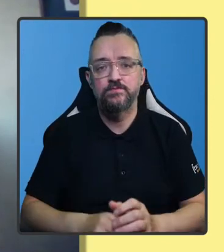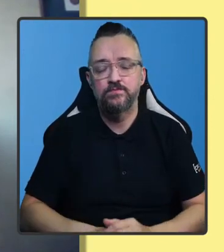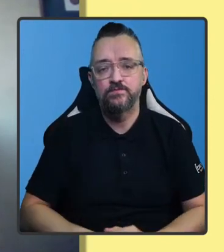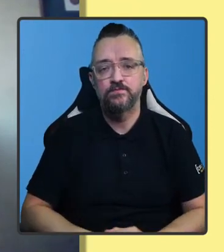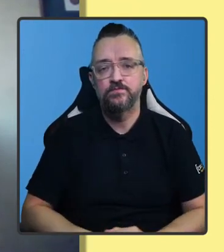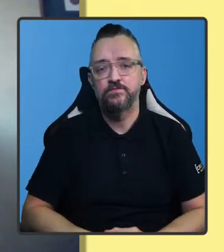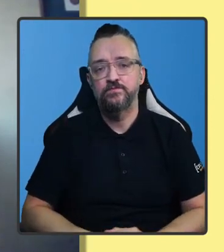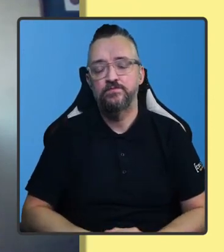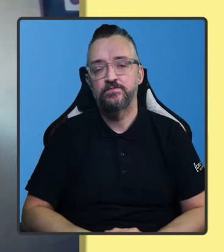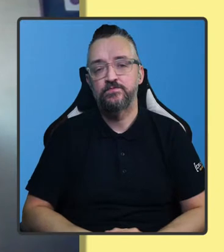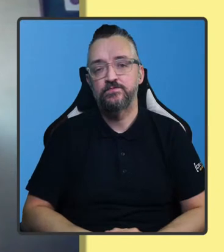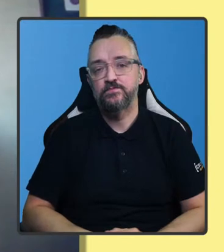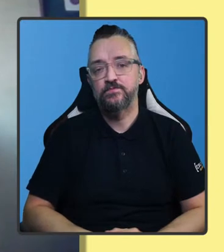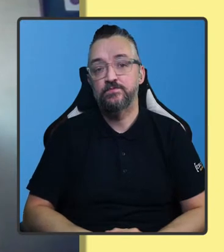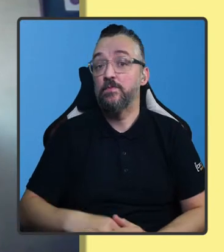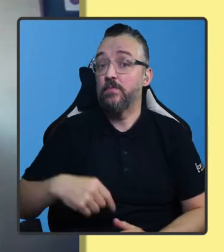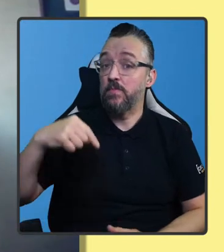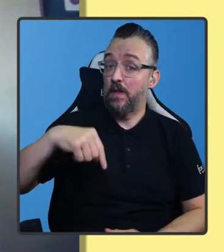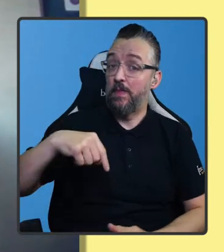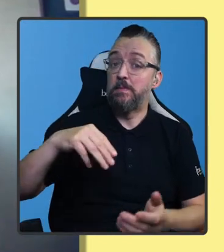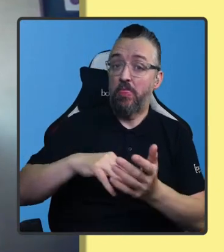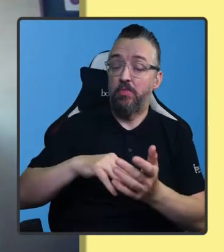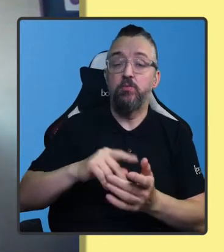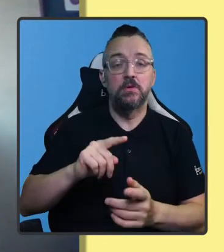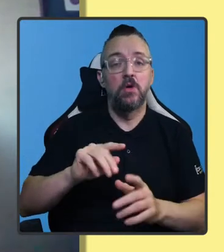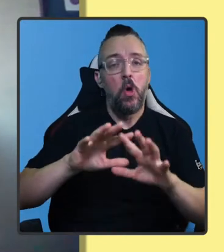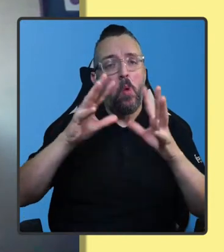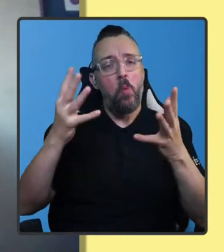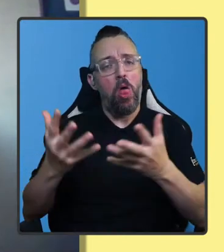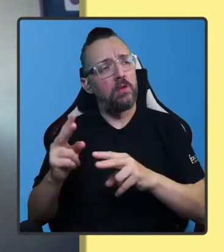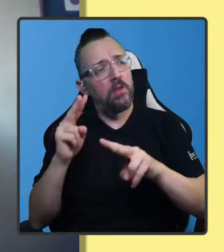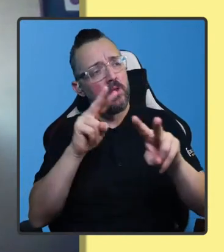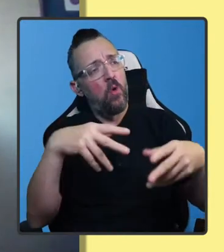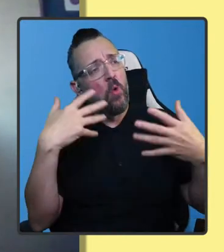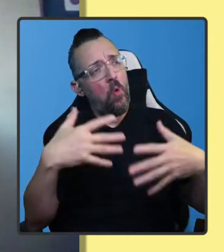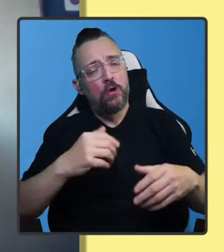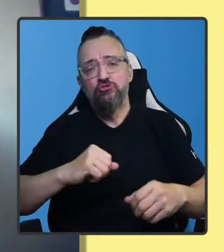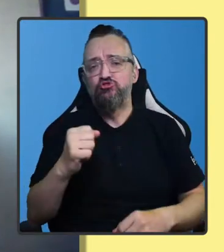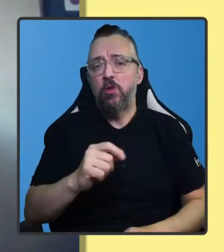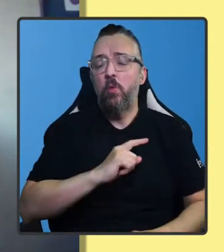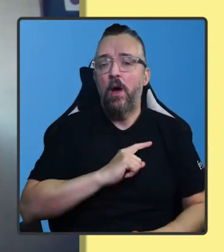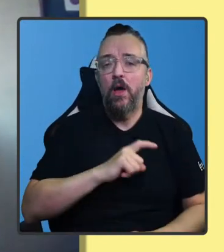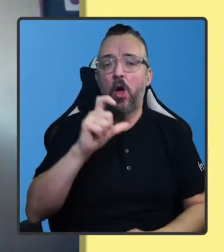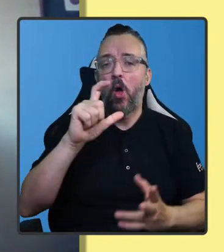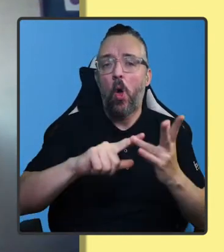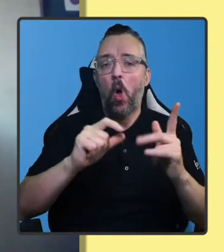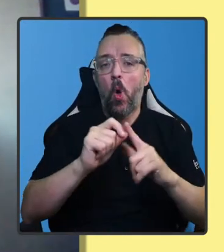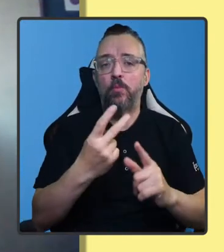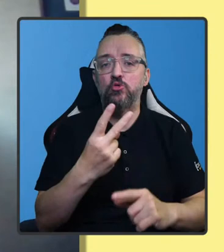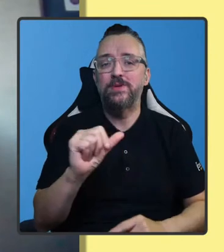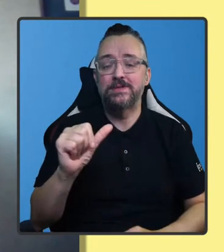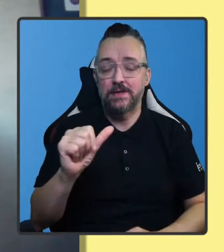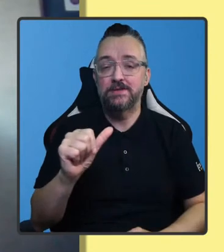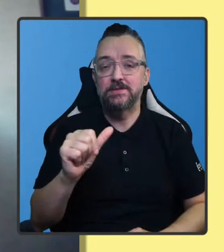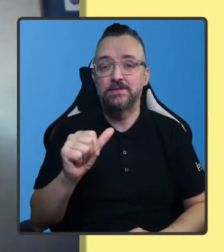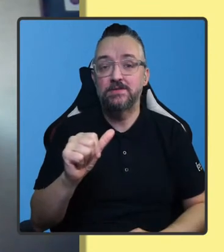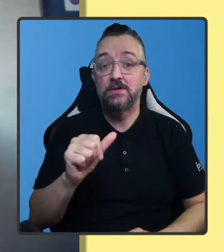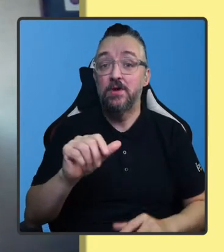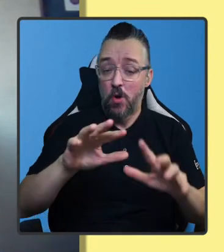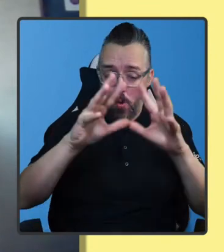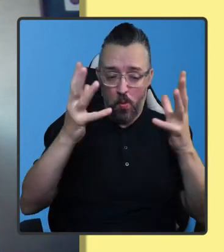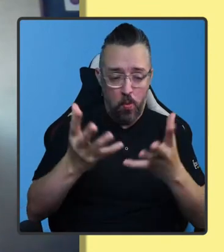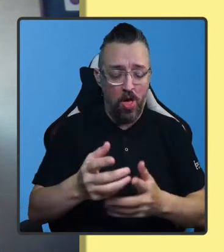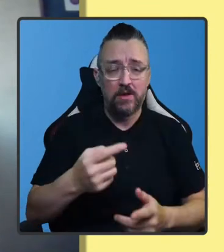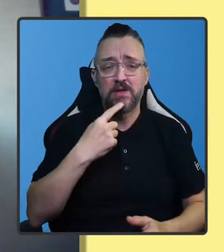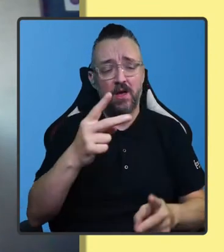Conference, earlier this month, the world's eyes were on Scotland as Glasgow hosted COP26. And the world was not slow in telling us they loved